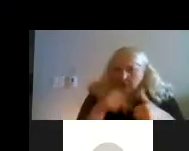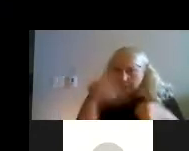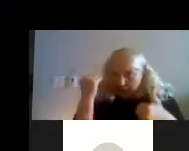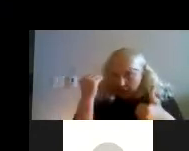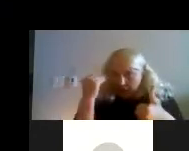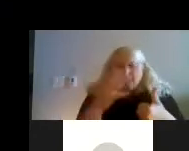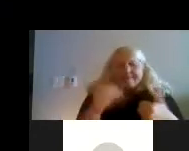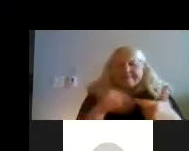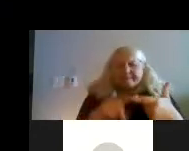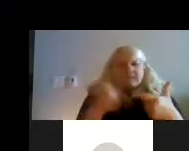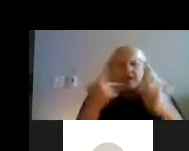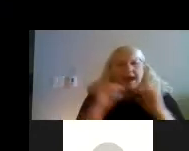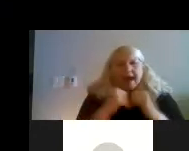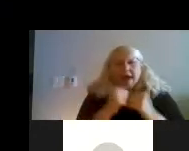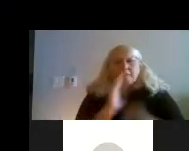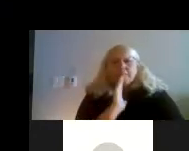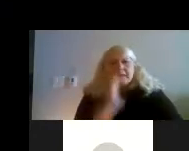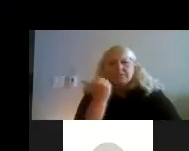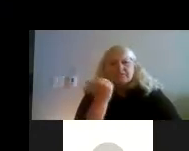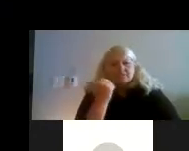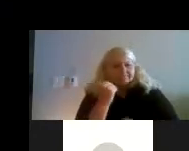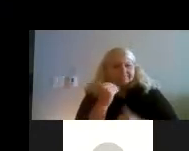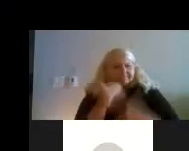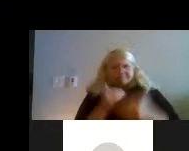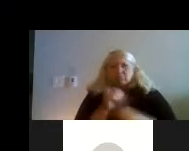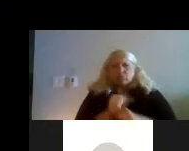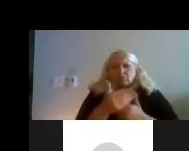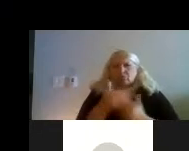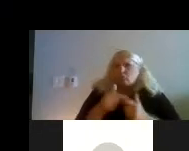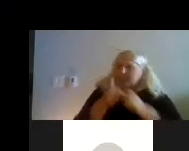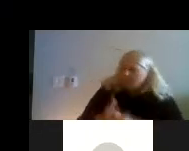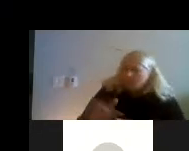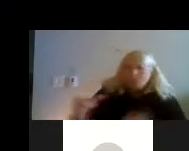work to bring forward community recommendations.